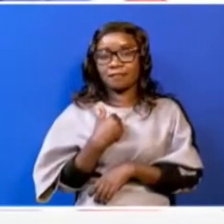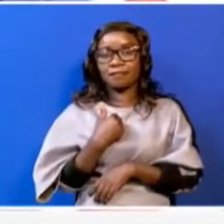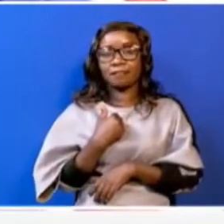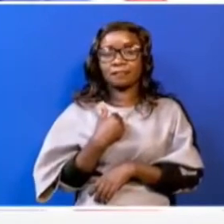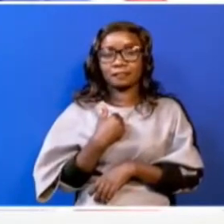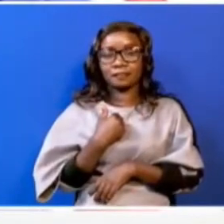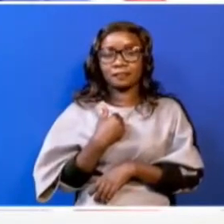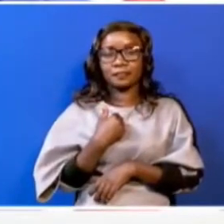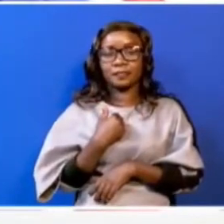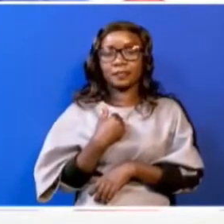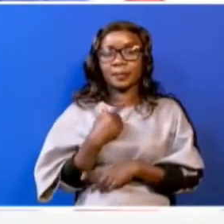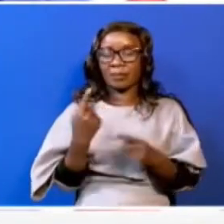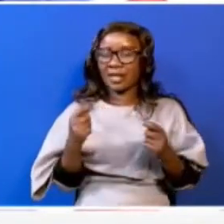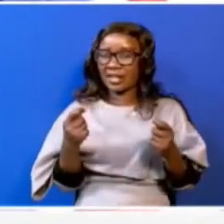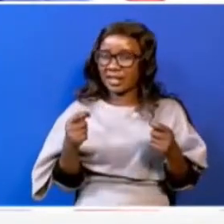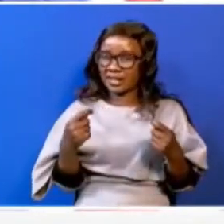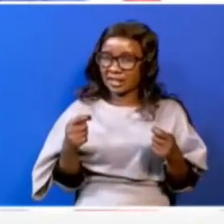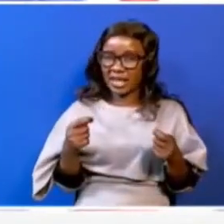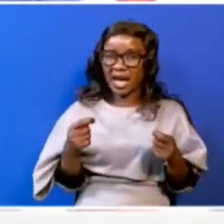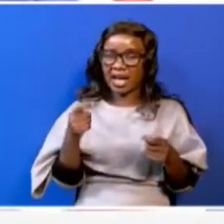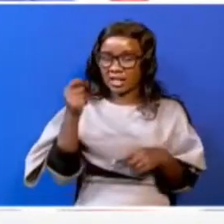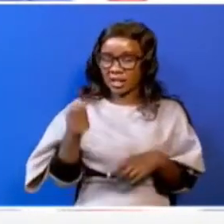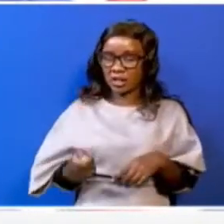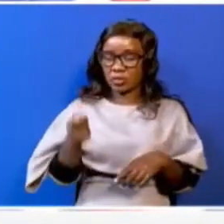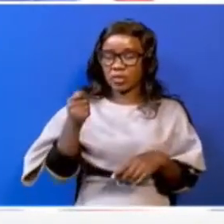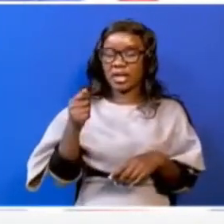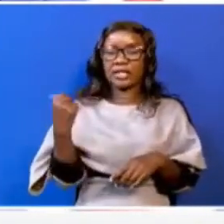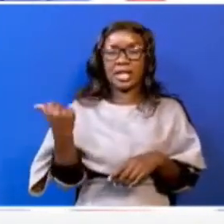possibility, and I'm not trying to prejudge any